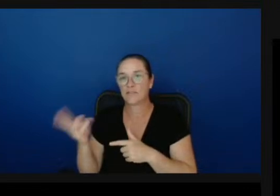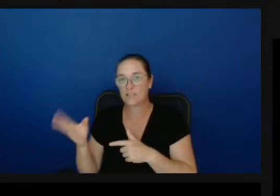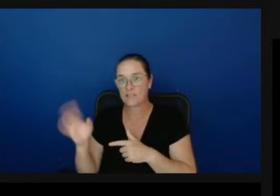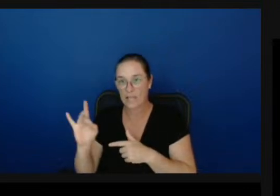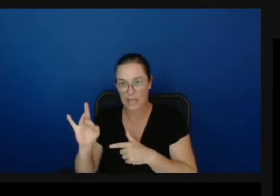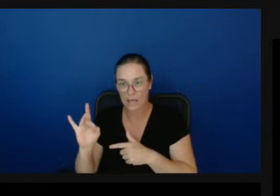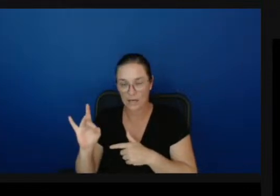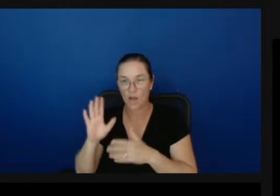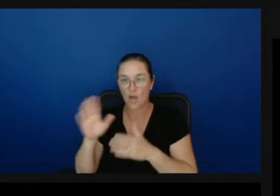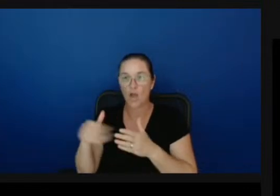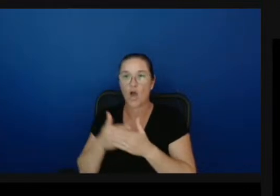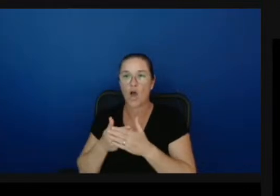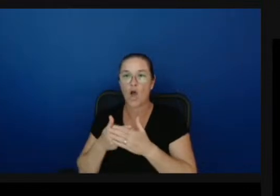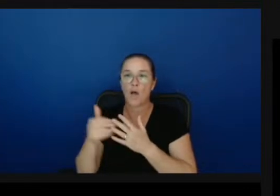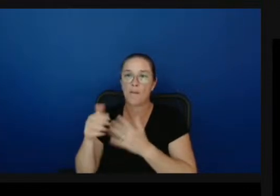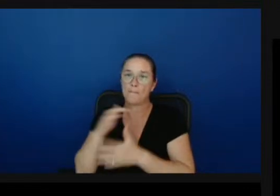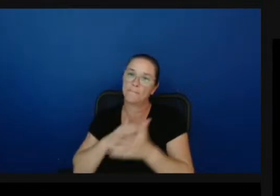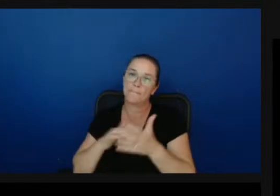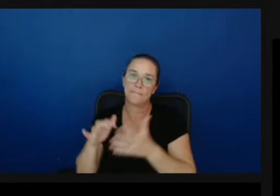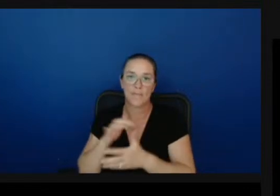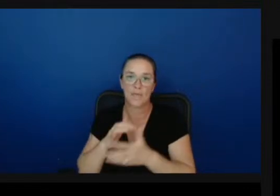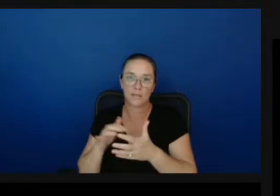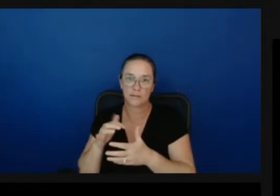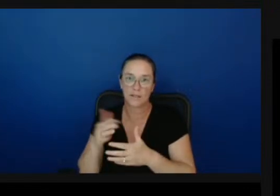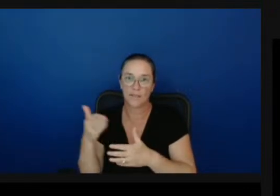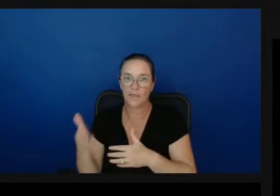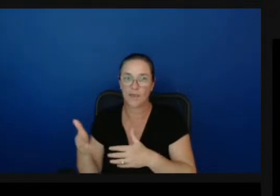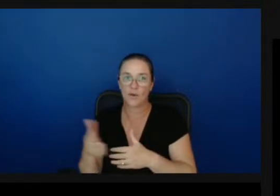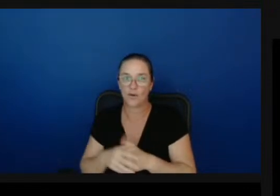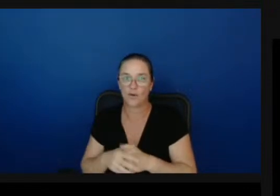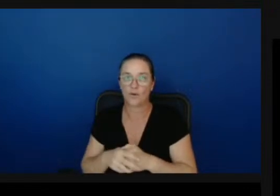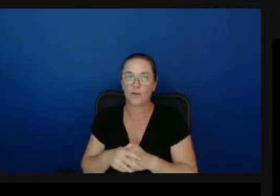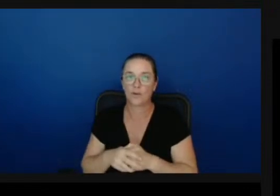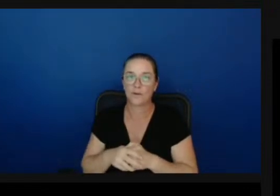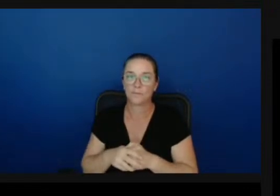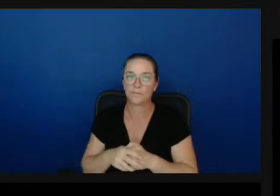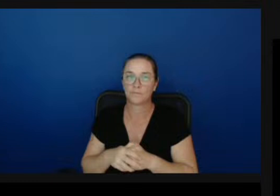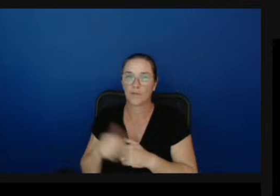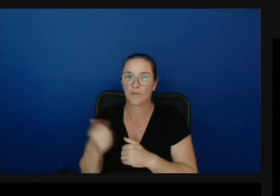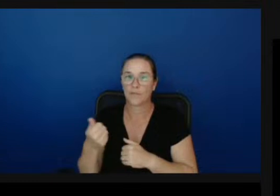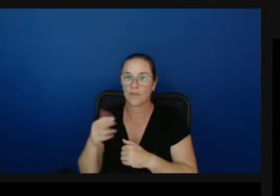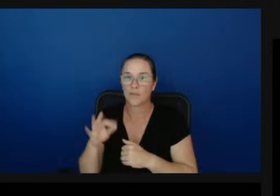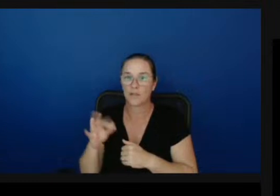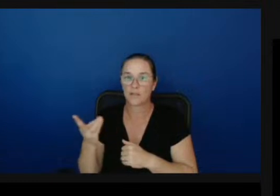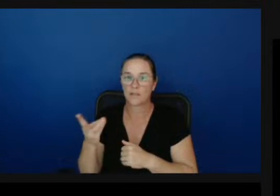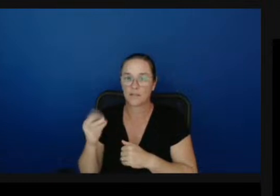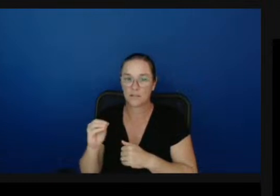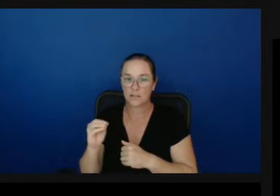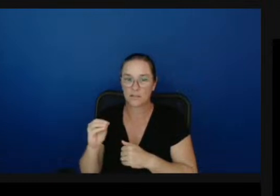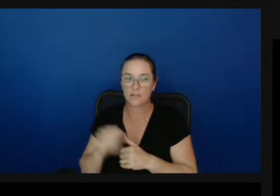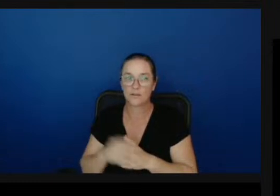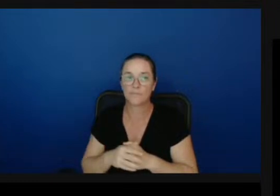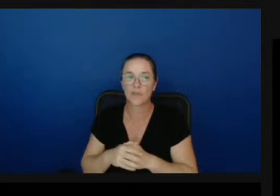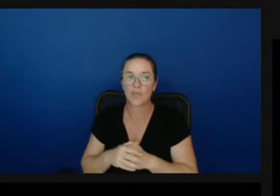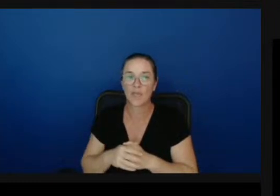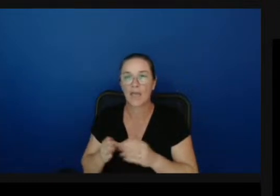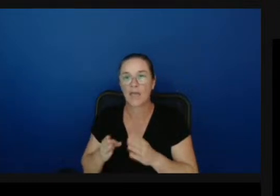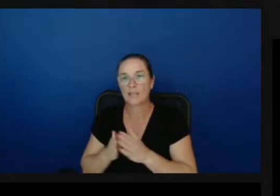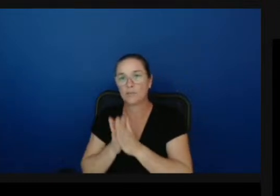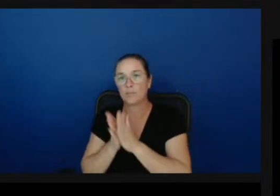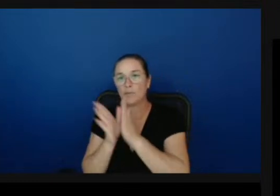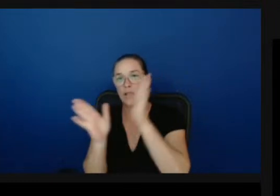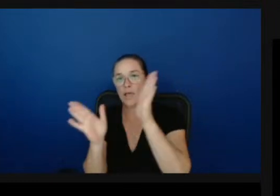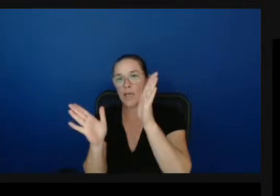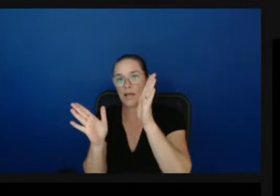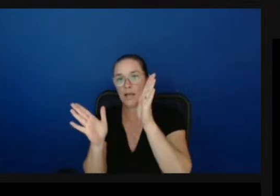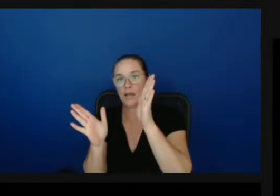out in that 1960 eruption in Kapoho. And that's how you can tell that the magma had to have actually split paths to go in a rift zone well